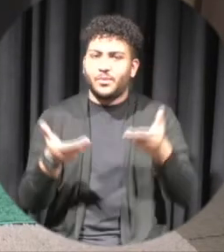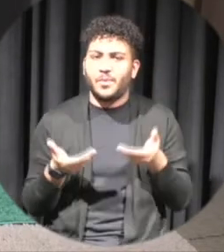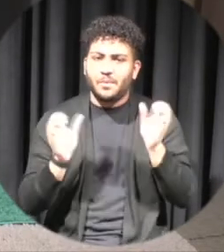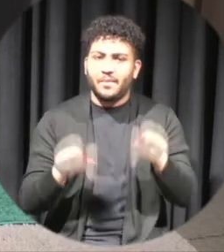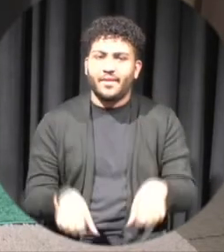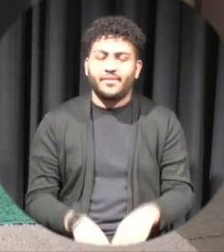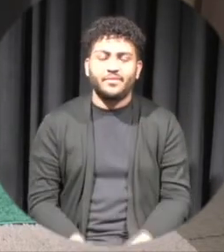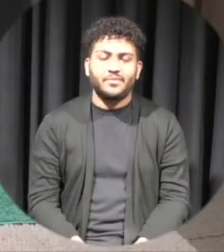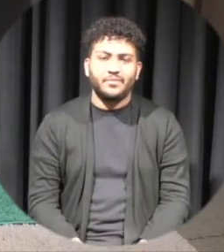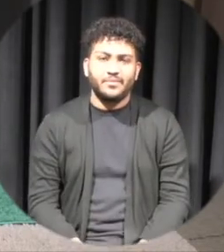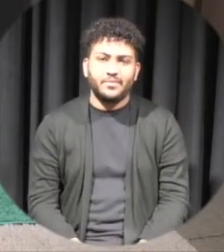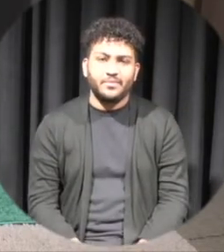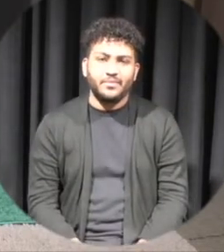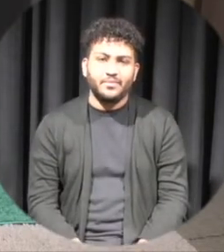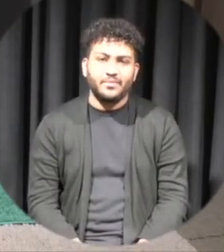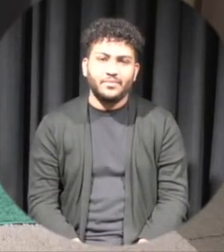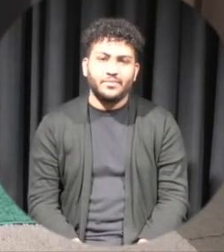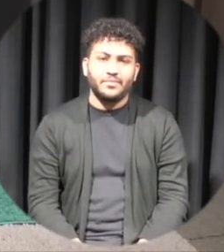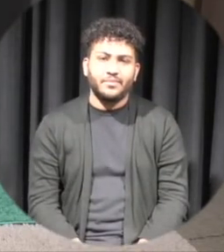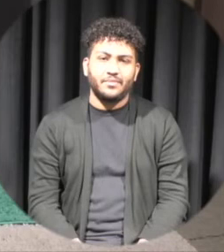meeting.